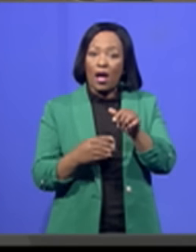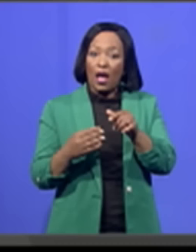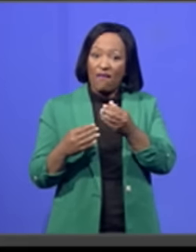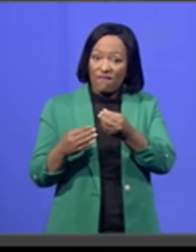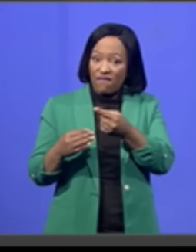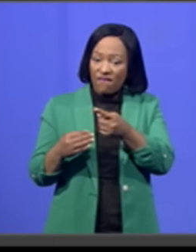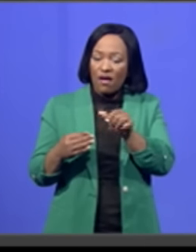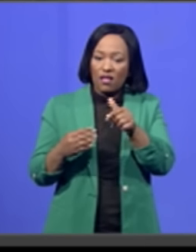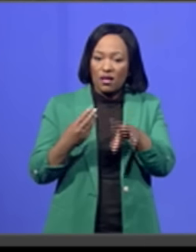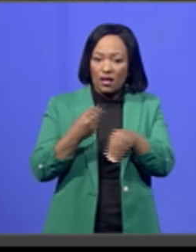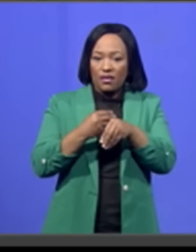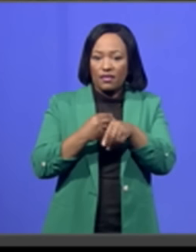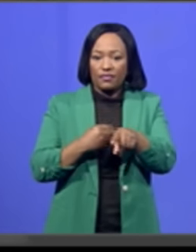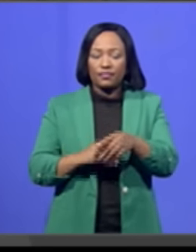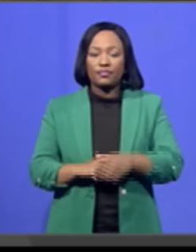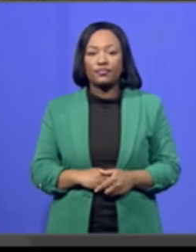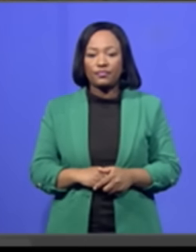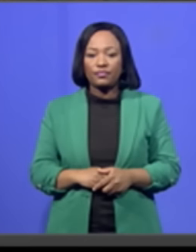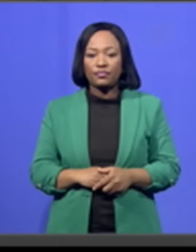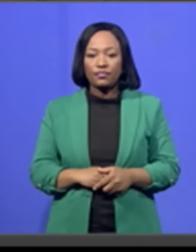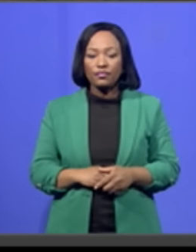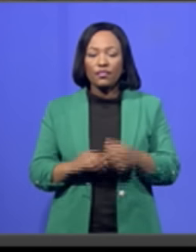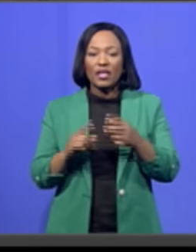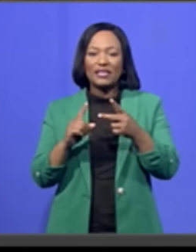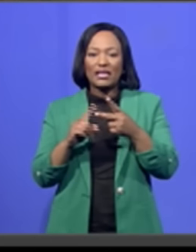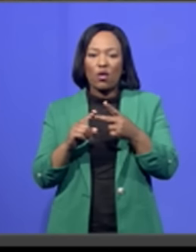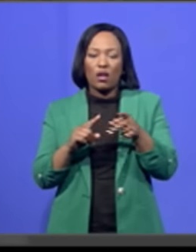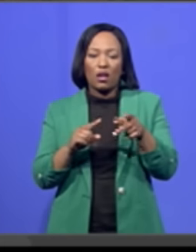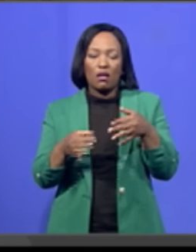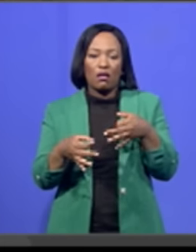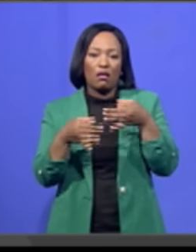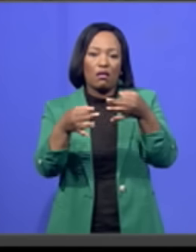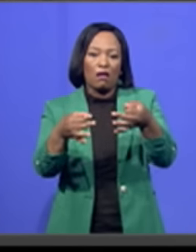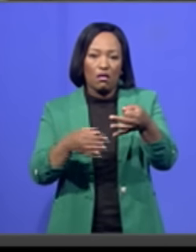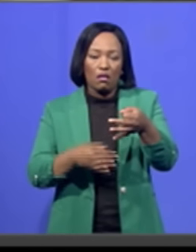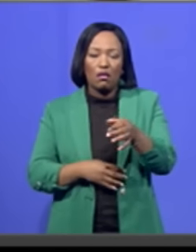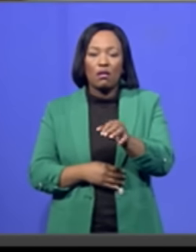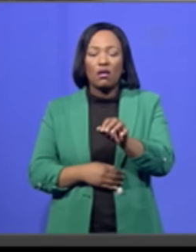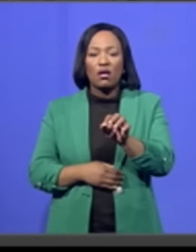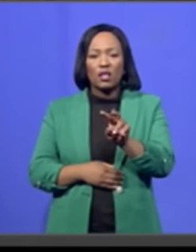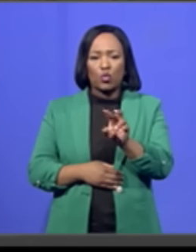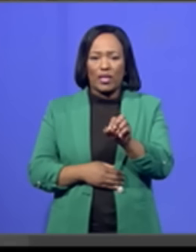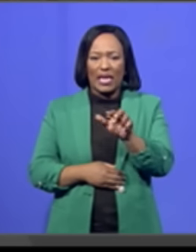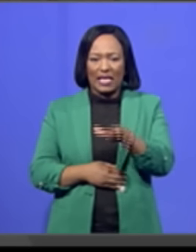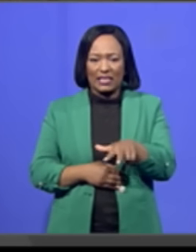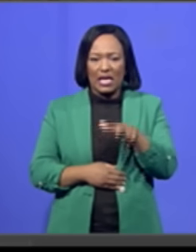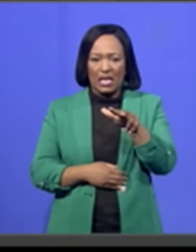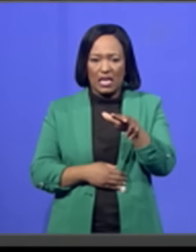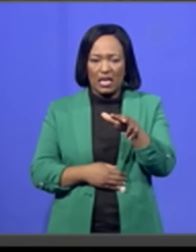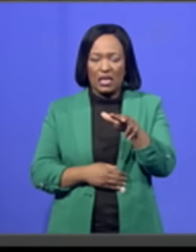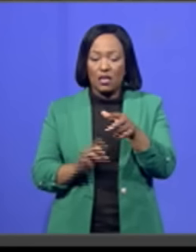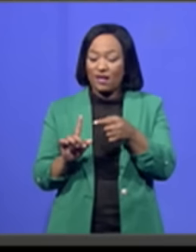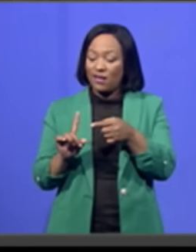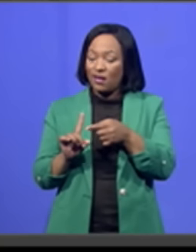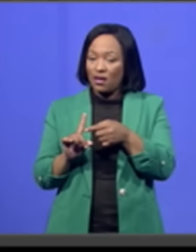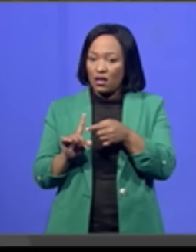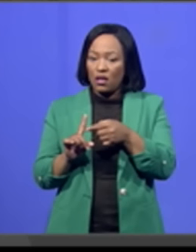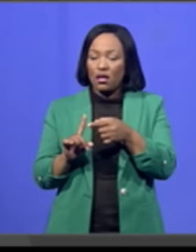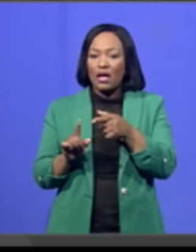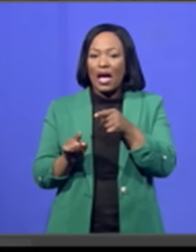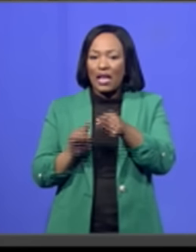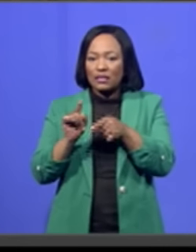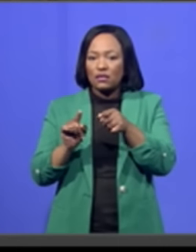gona. The second charge emanates from a different case which happened in 2018, where the accused allegedly